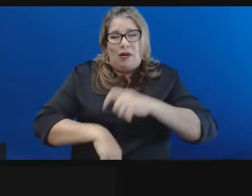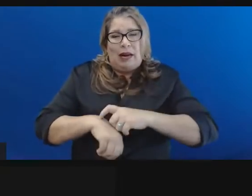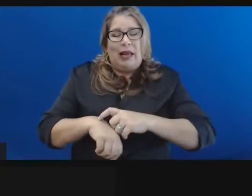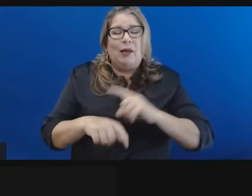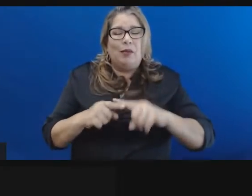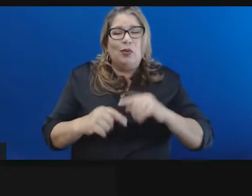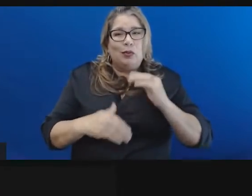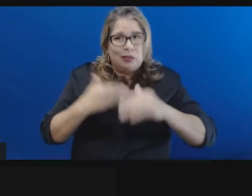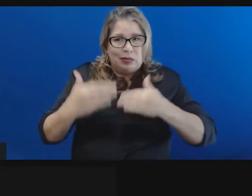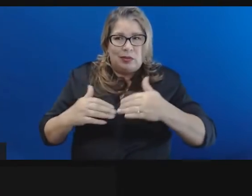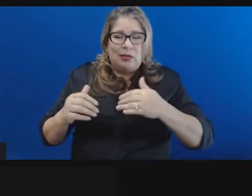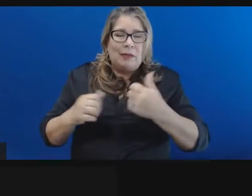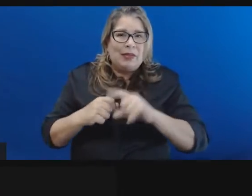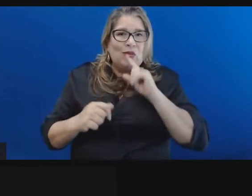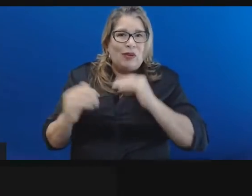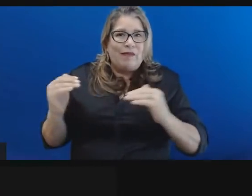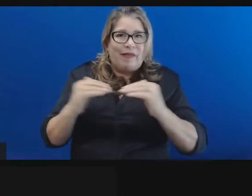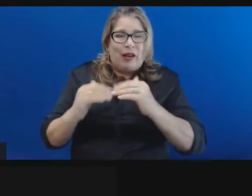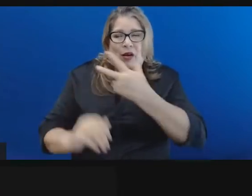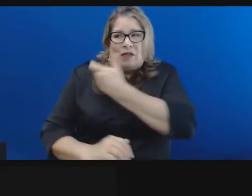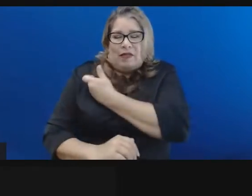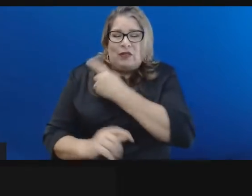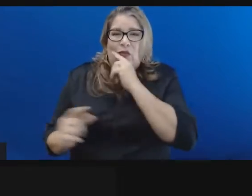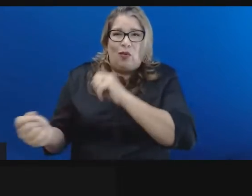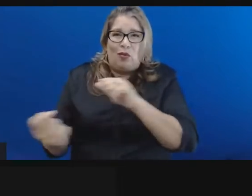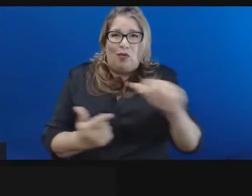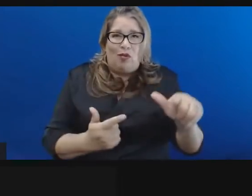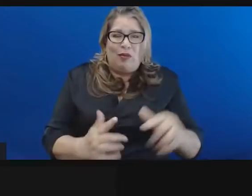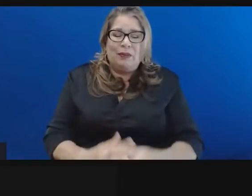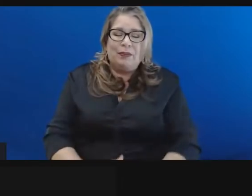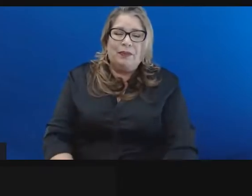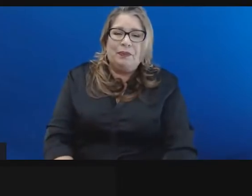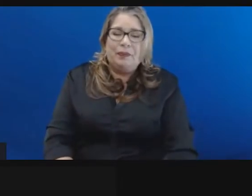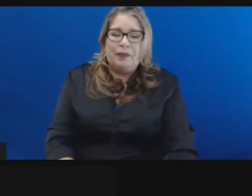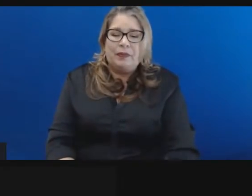Leslie Brinkley, ABC 7 News, San Francisco.